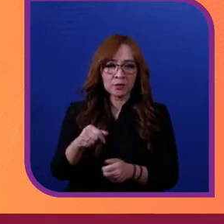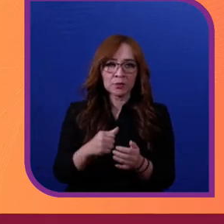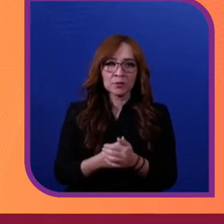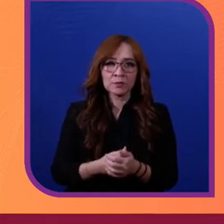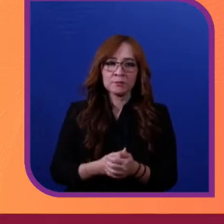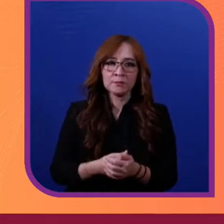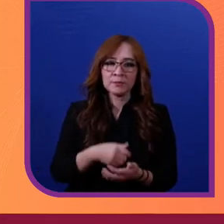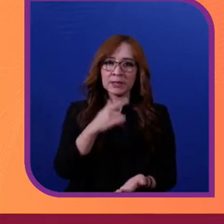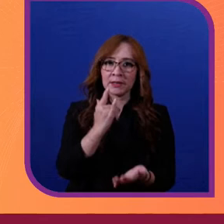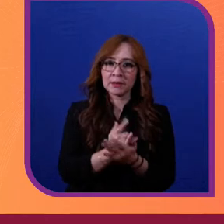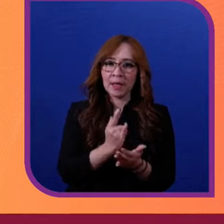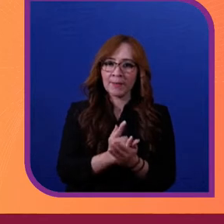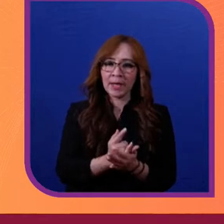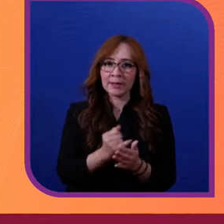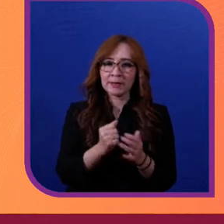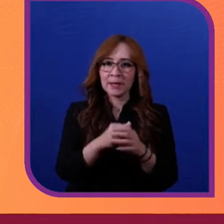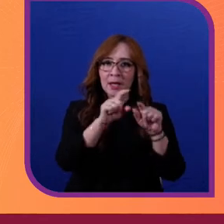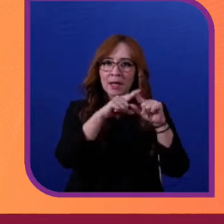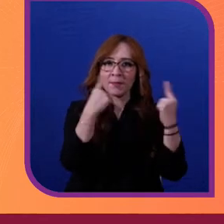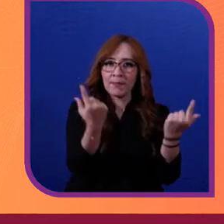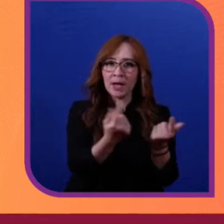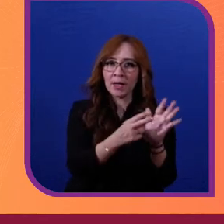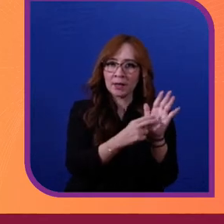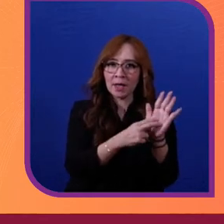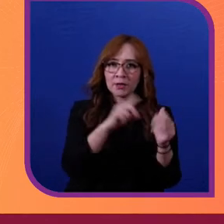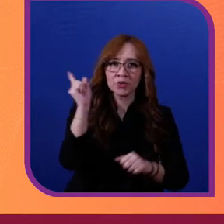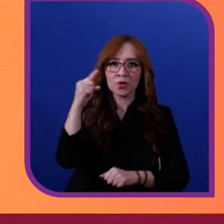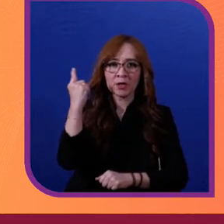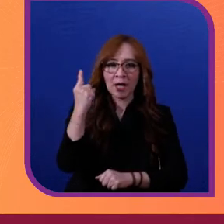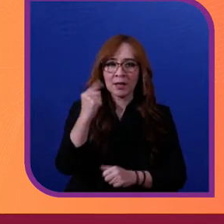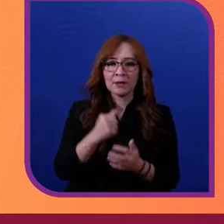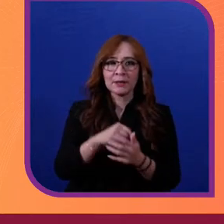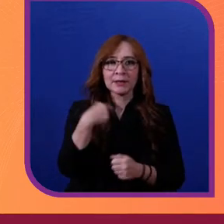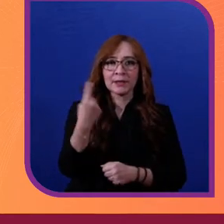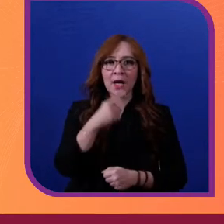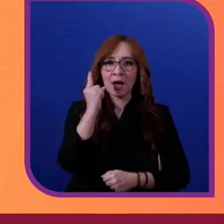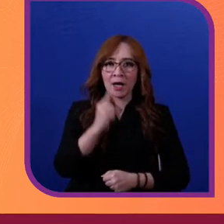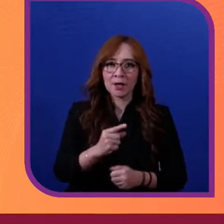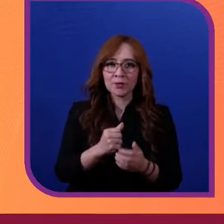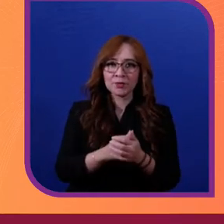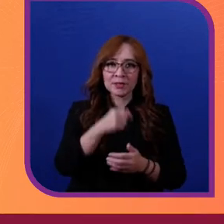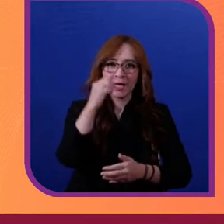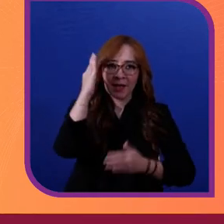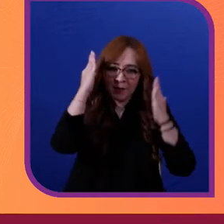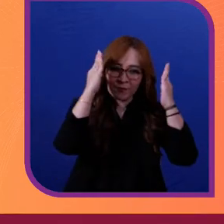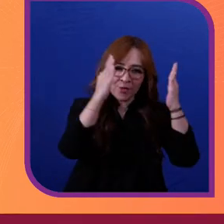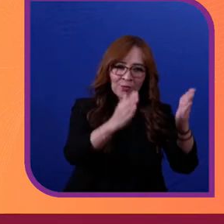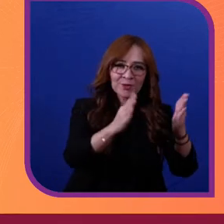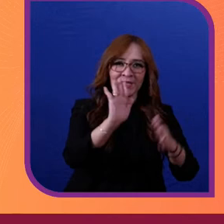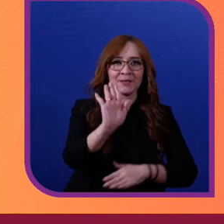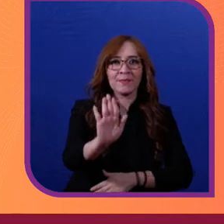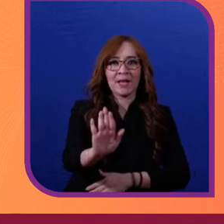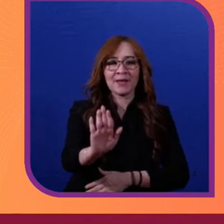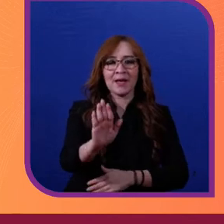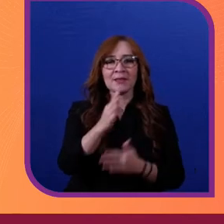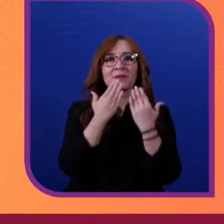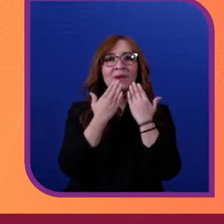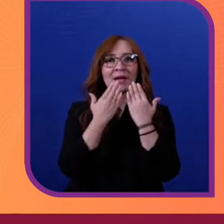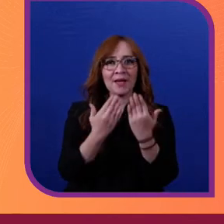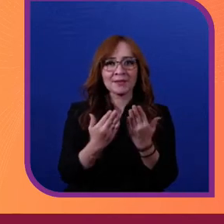Future Thank you Pak Bobby S kyup Andre for the strong commitment of the eight